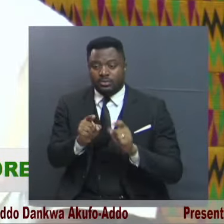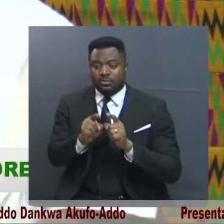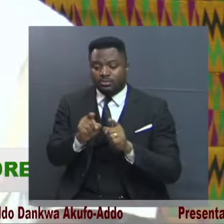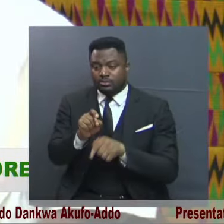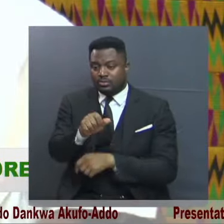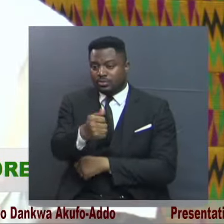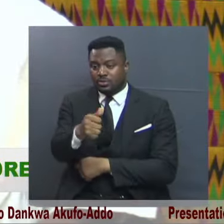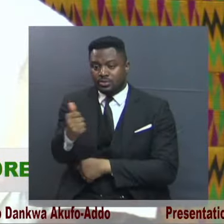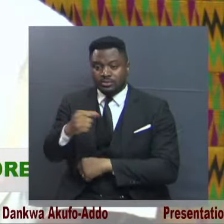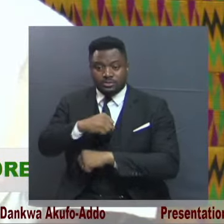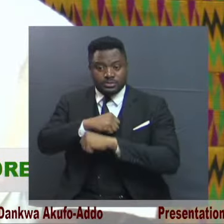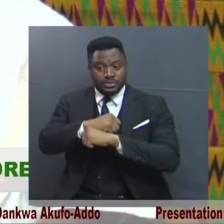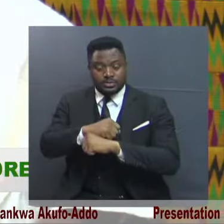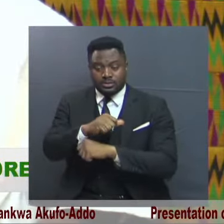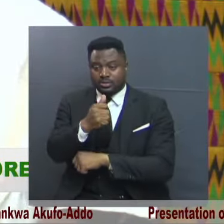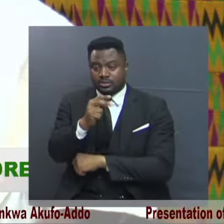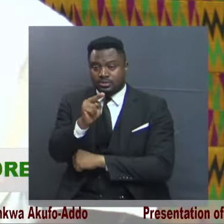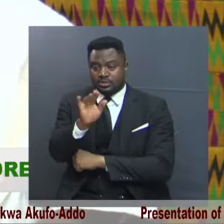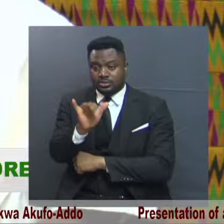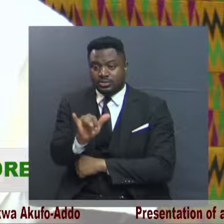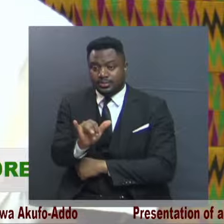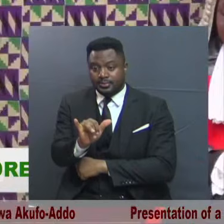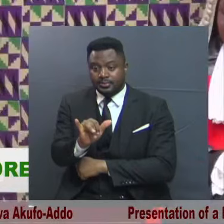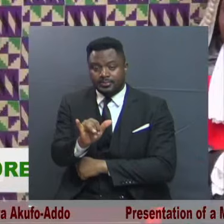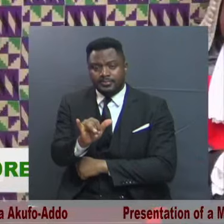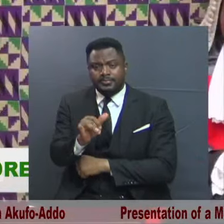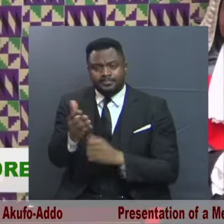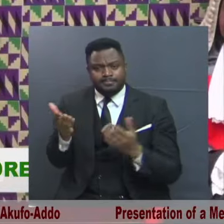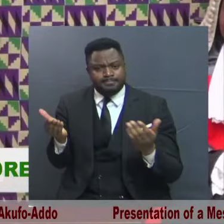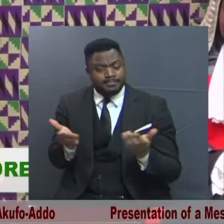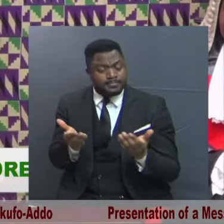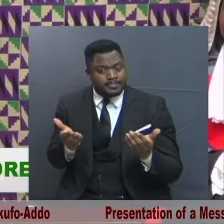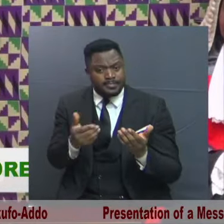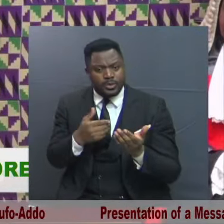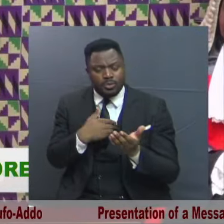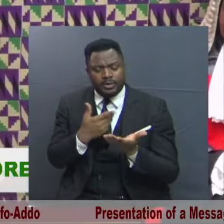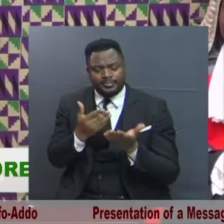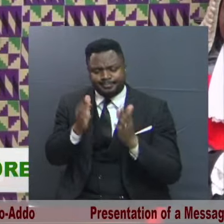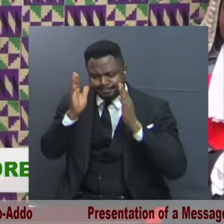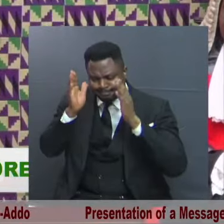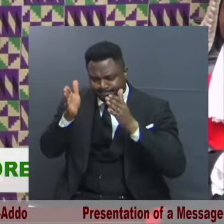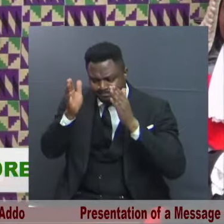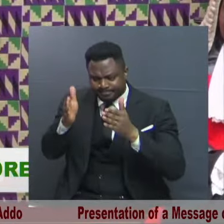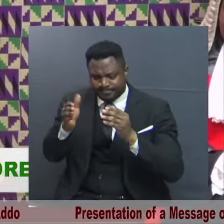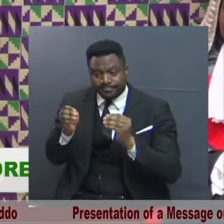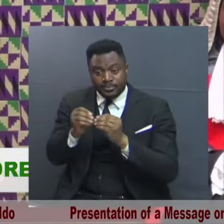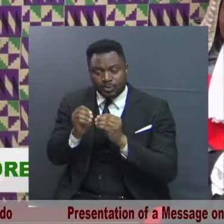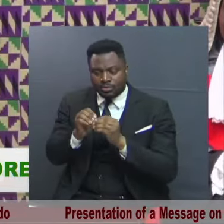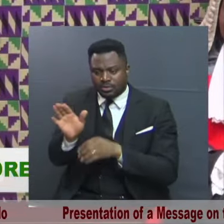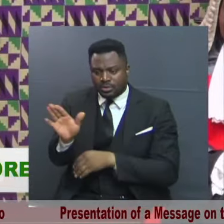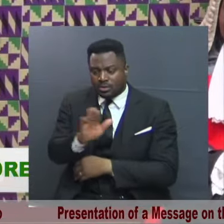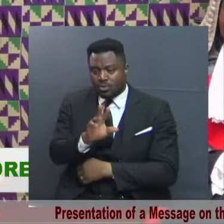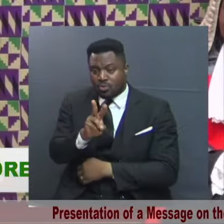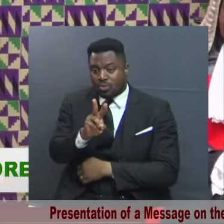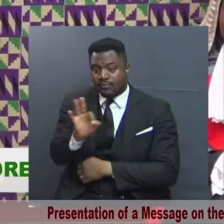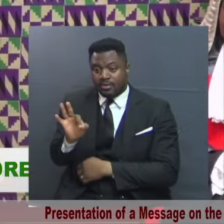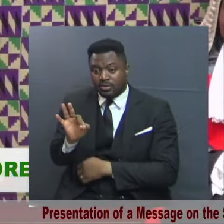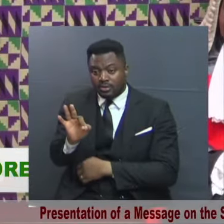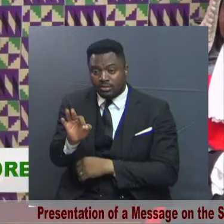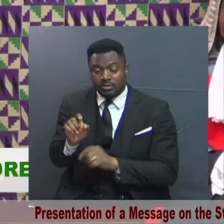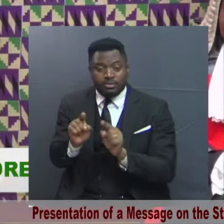other security agencies we're paying we're paying diligent attention to their welfare